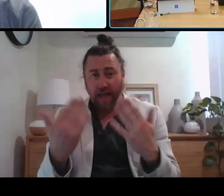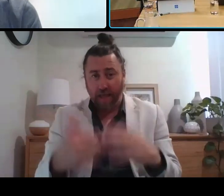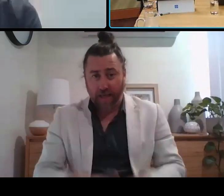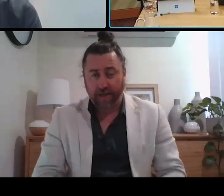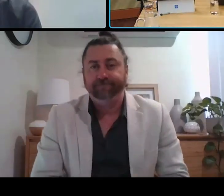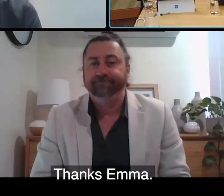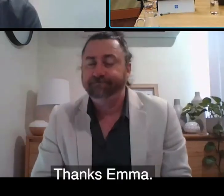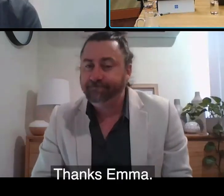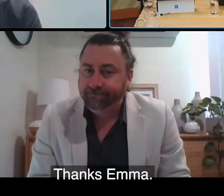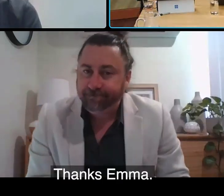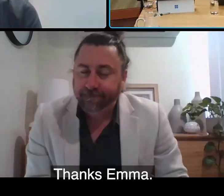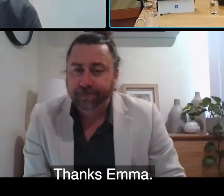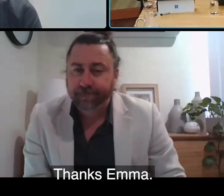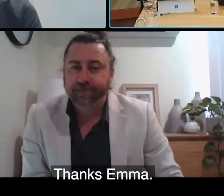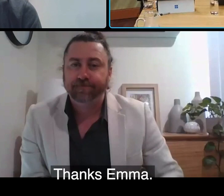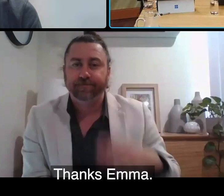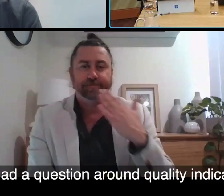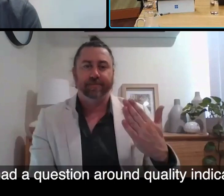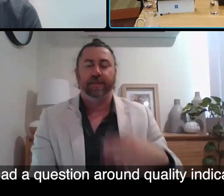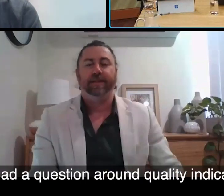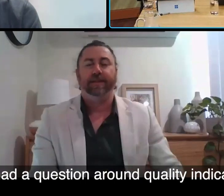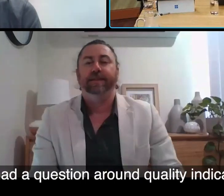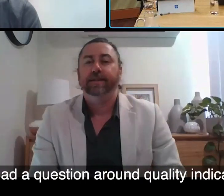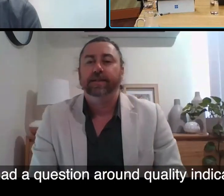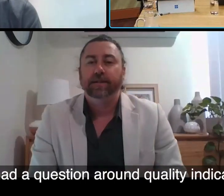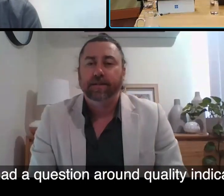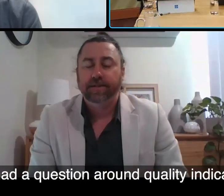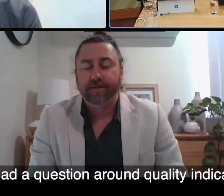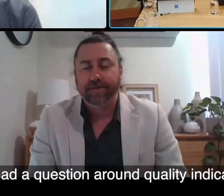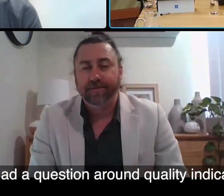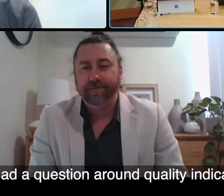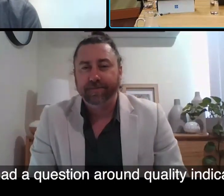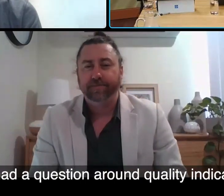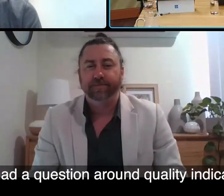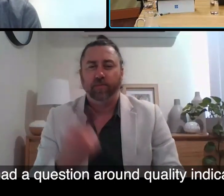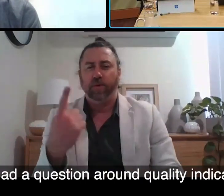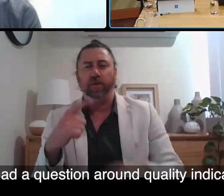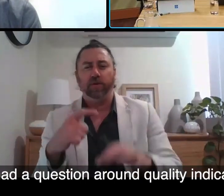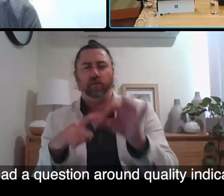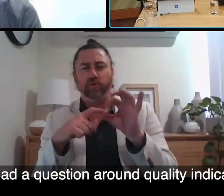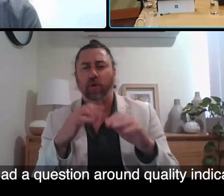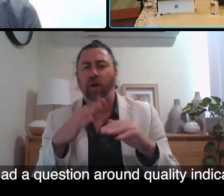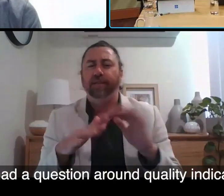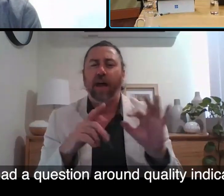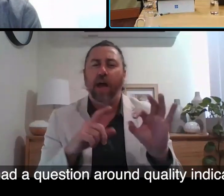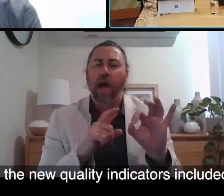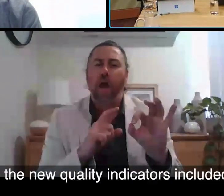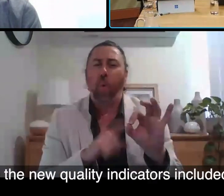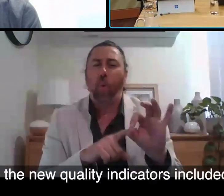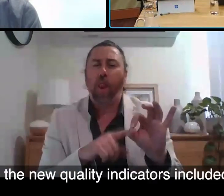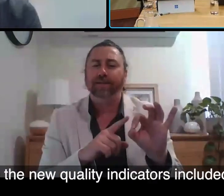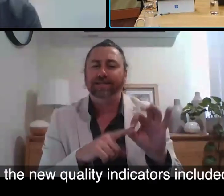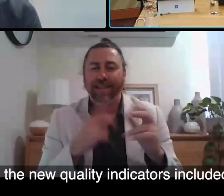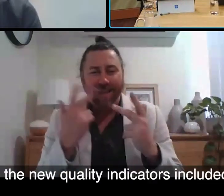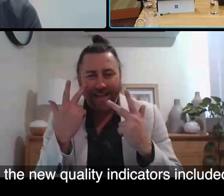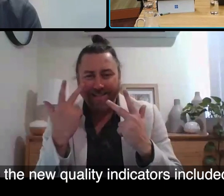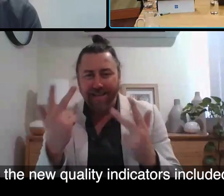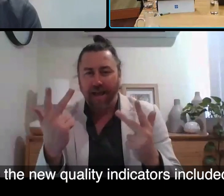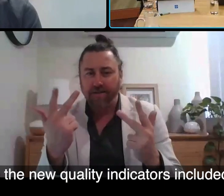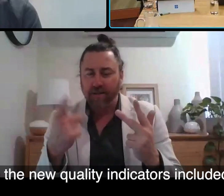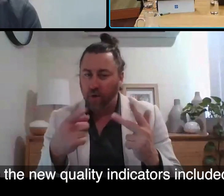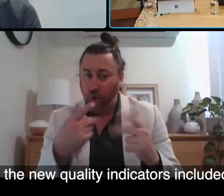Cool. Thanks, Emma. We've had a question around quality indicators. Are the new